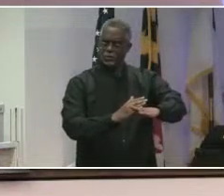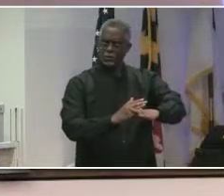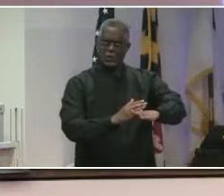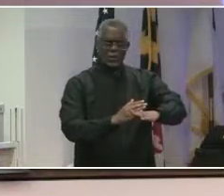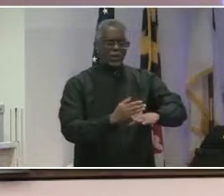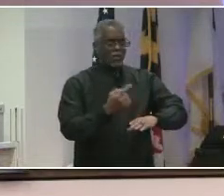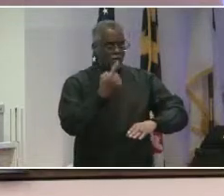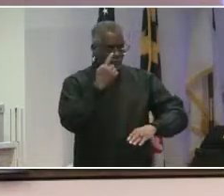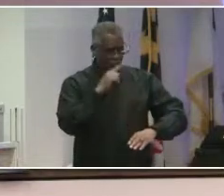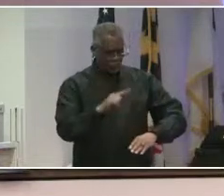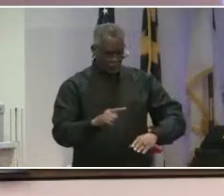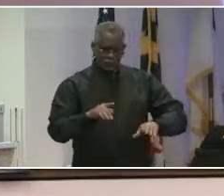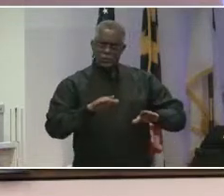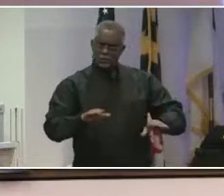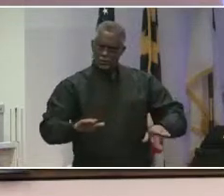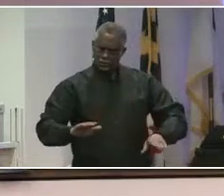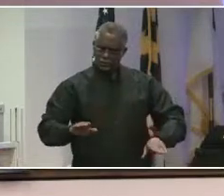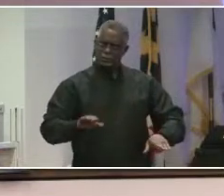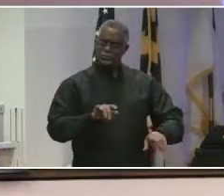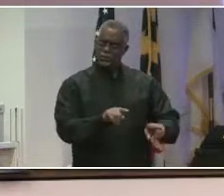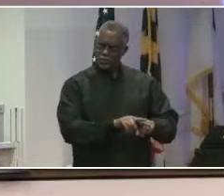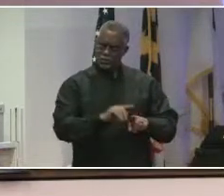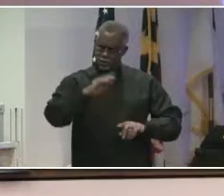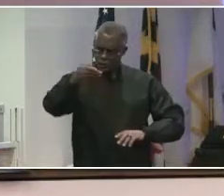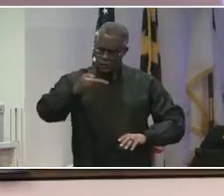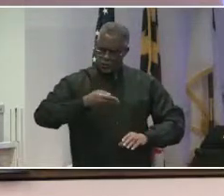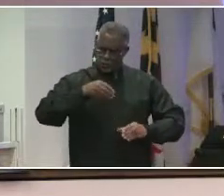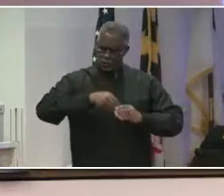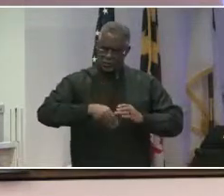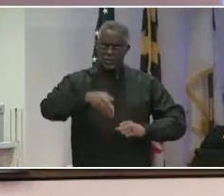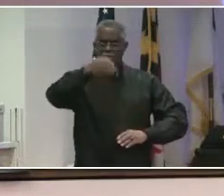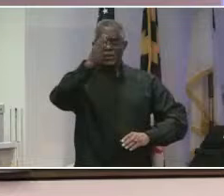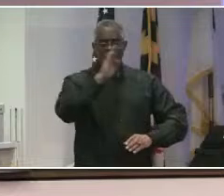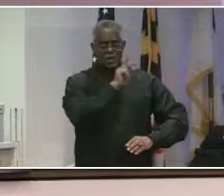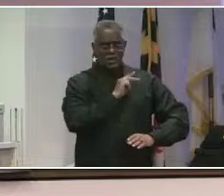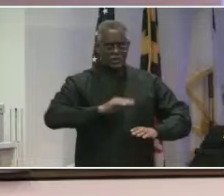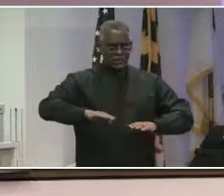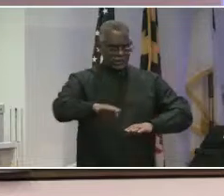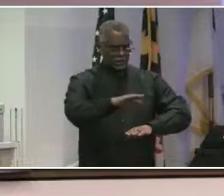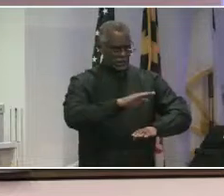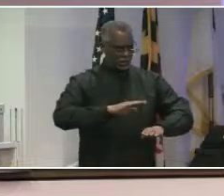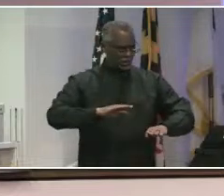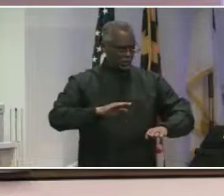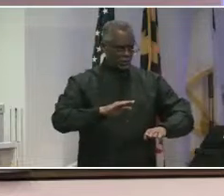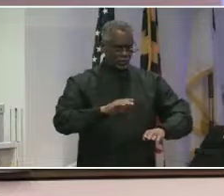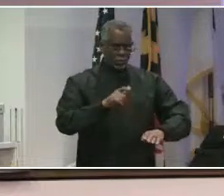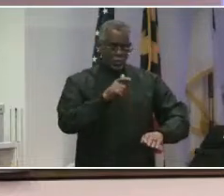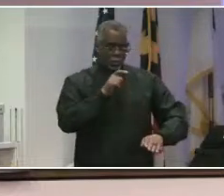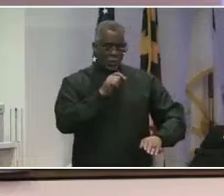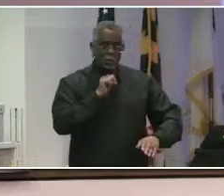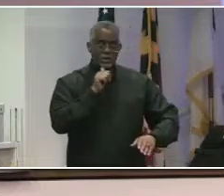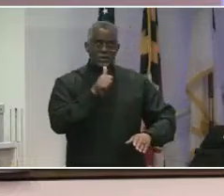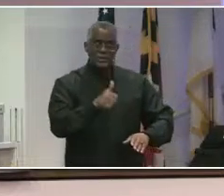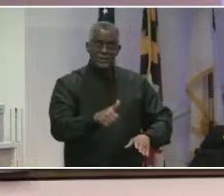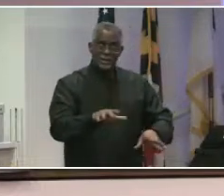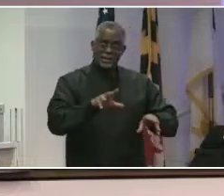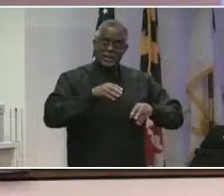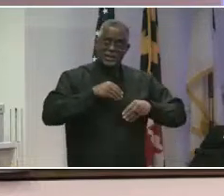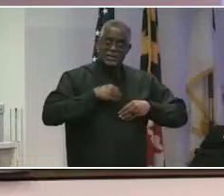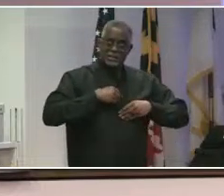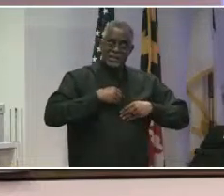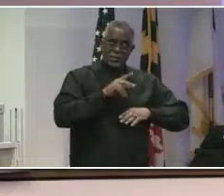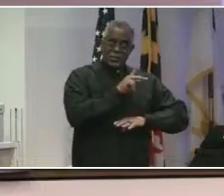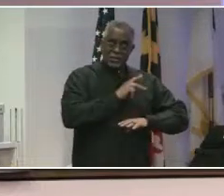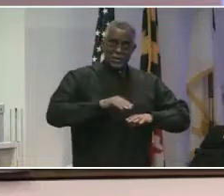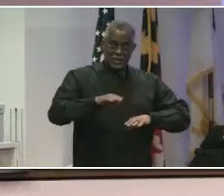such belongs the kingdom of God. Truly I say to you, whosoever doesn't receive the kingdom of God like a